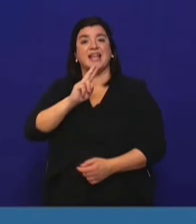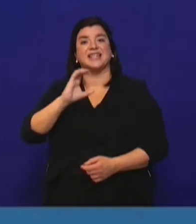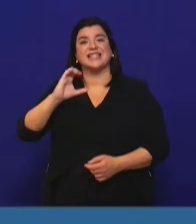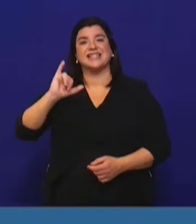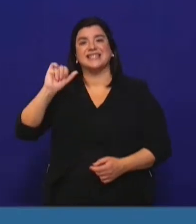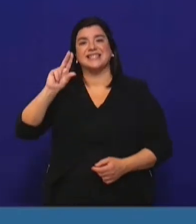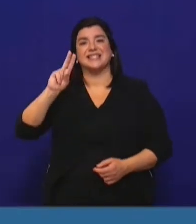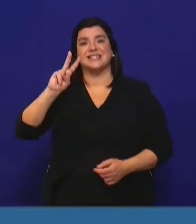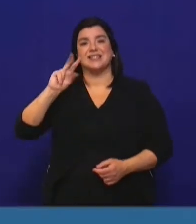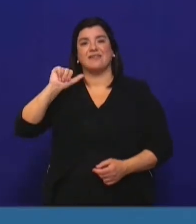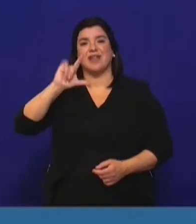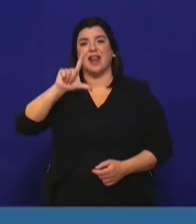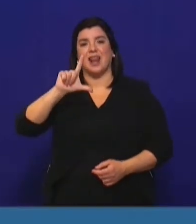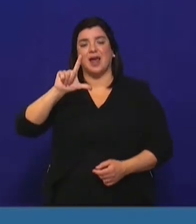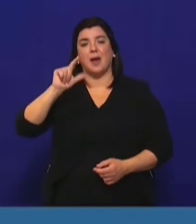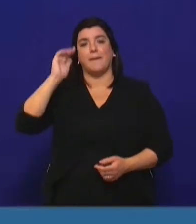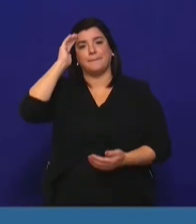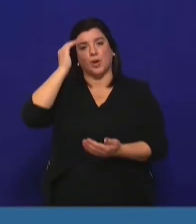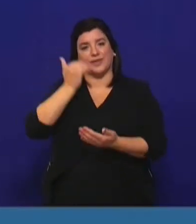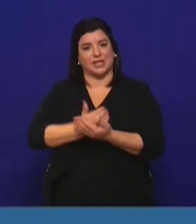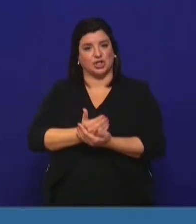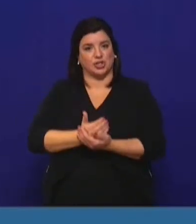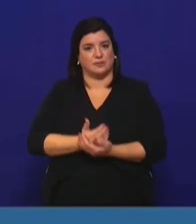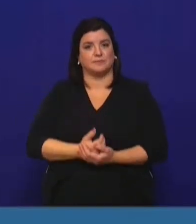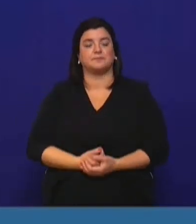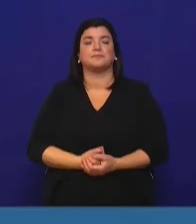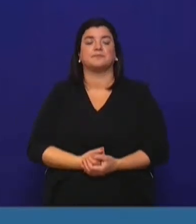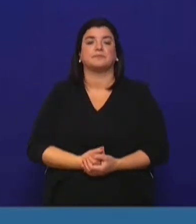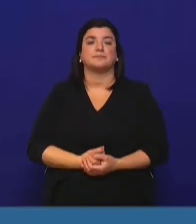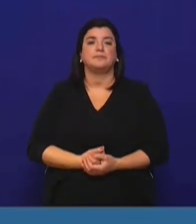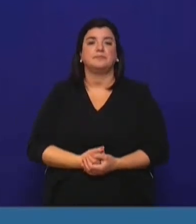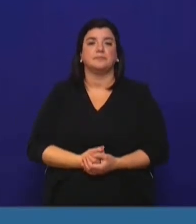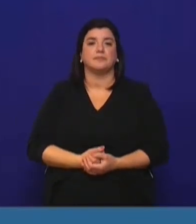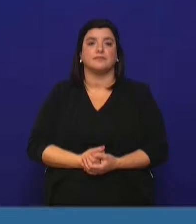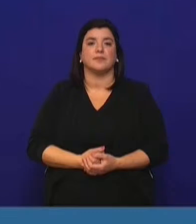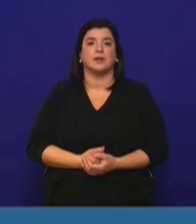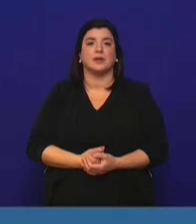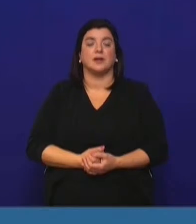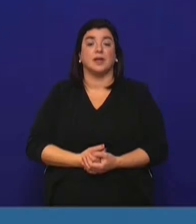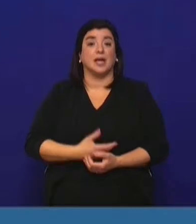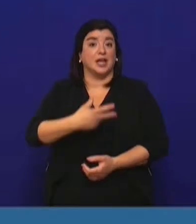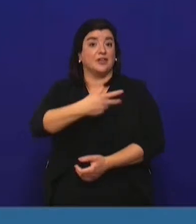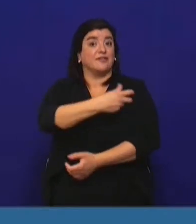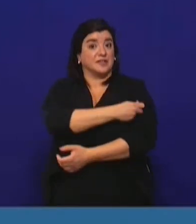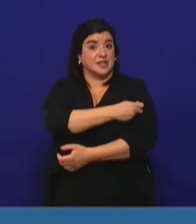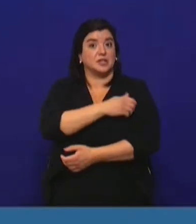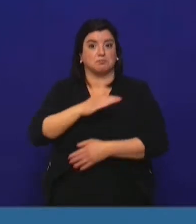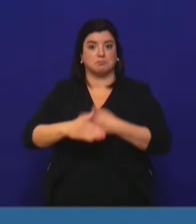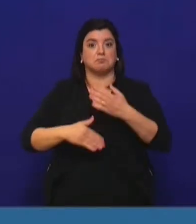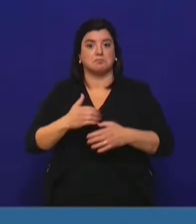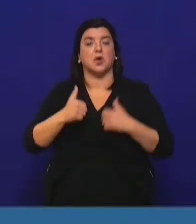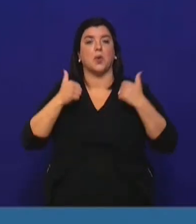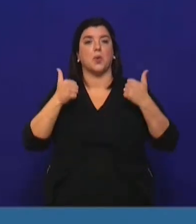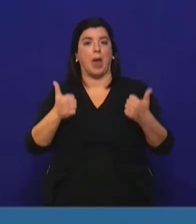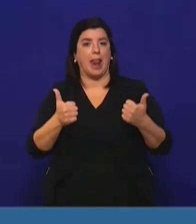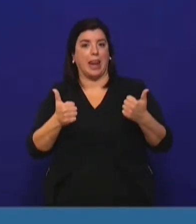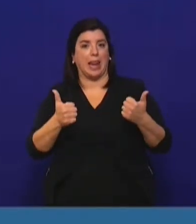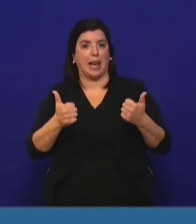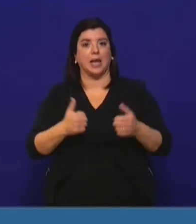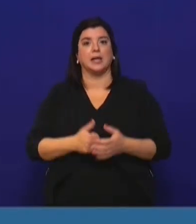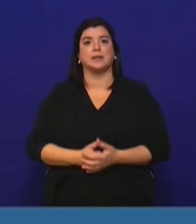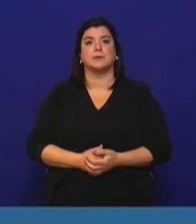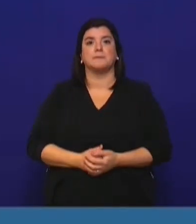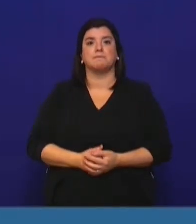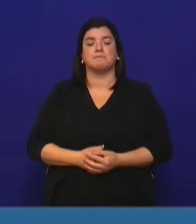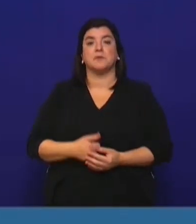frontliners. The uptake of the vaccination is doing very well. We are meeting with the amount